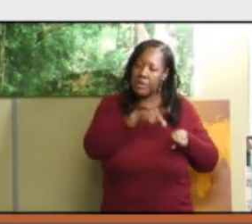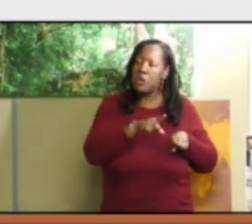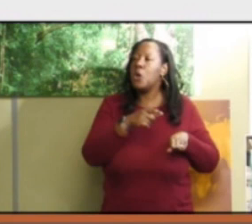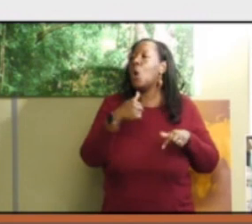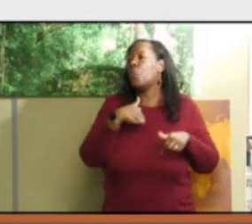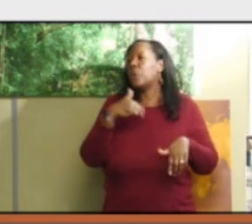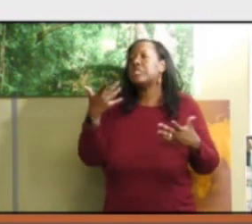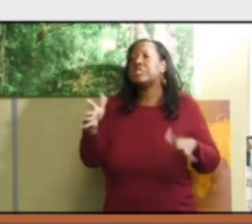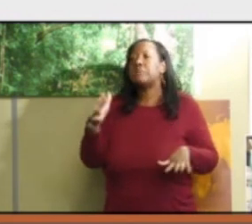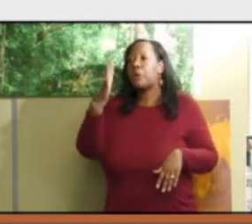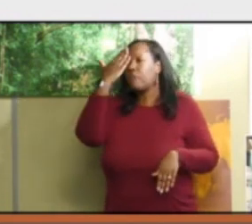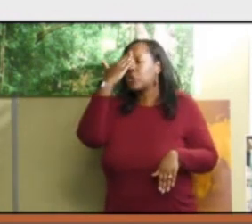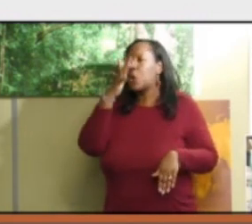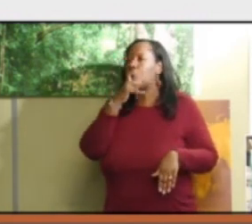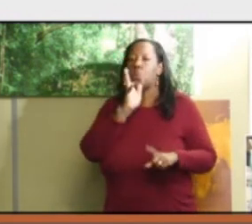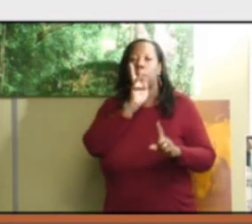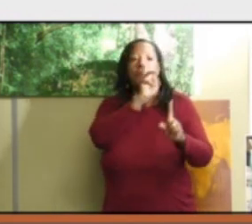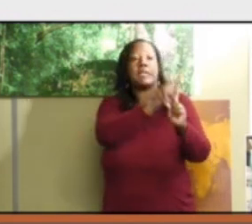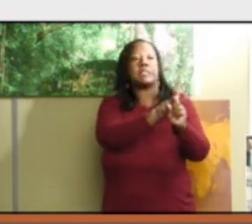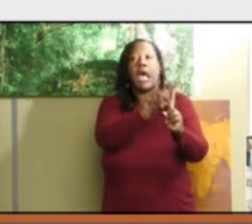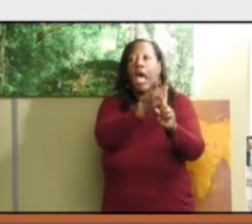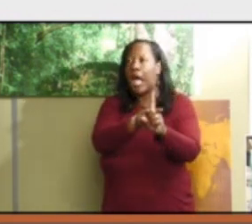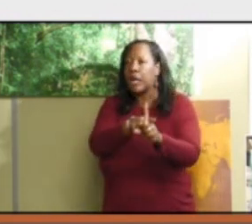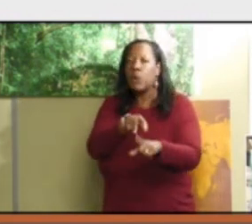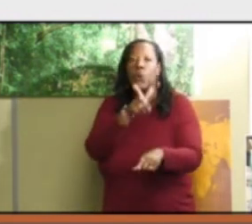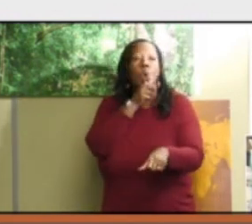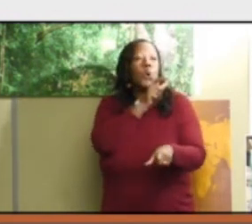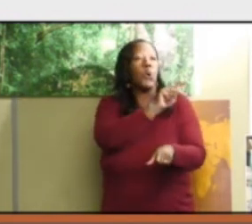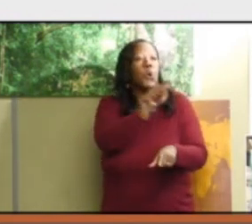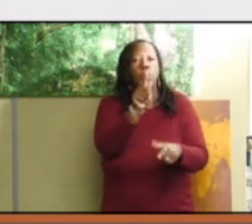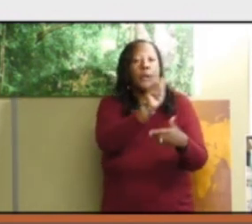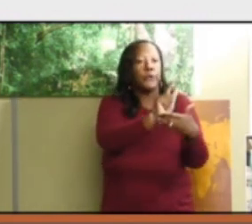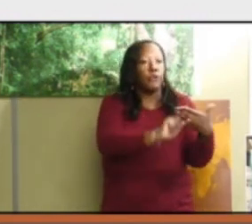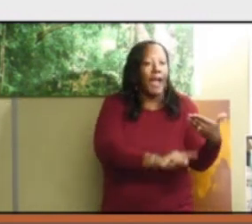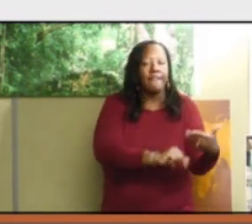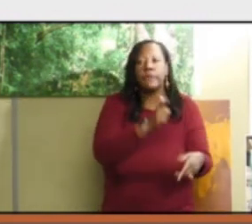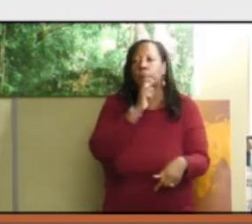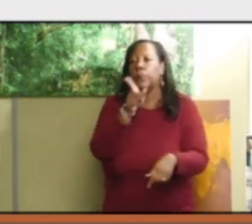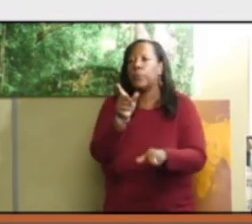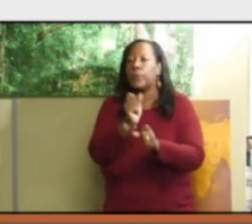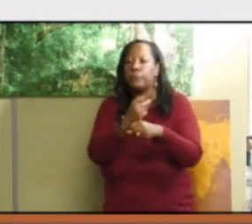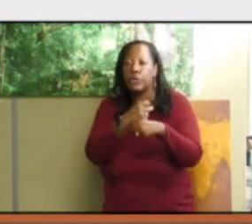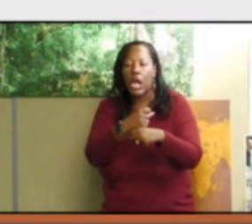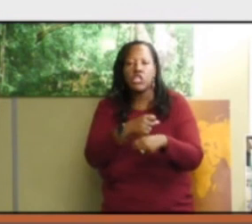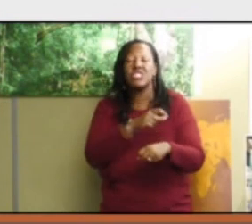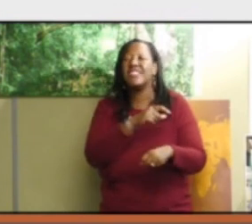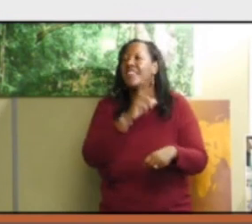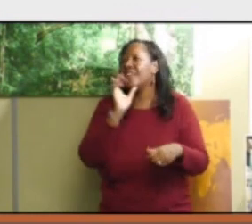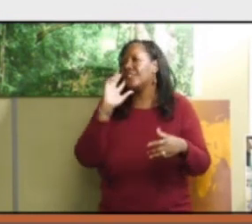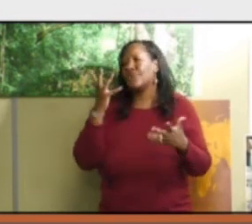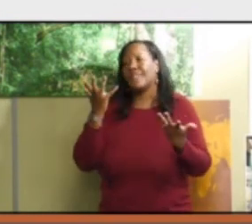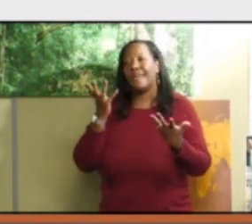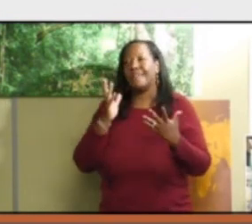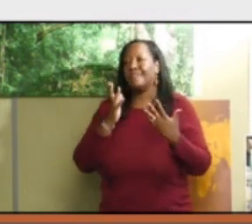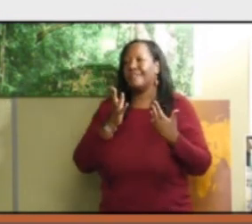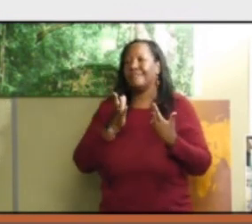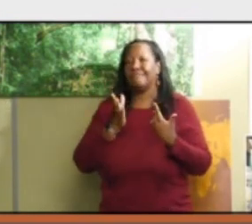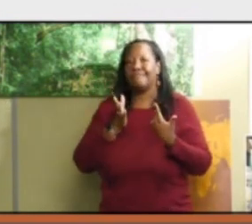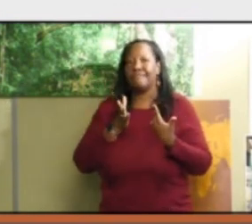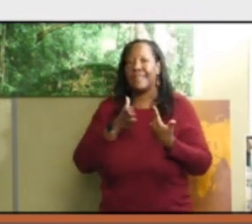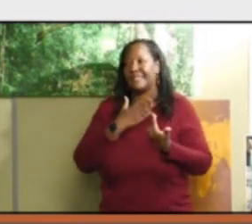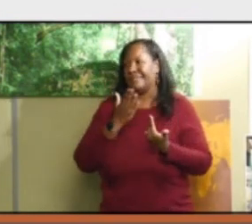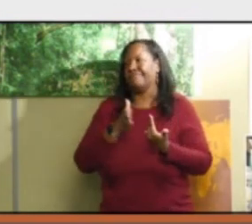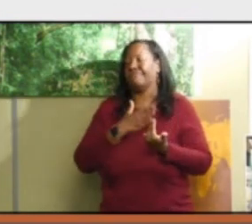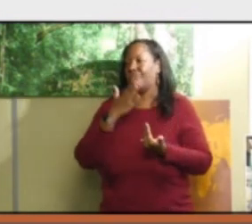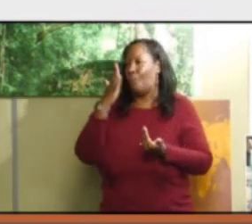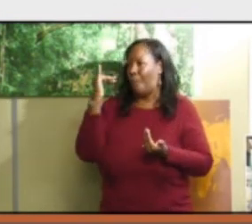work on them in our production shop, our graphic shop, or our design shop. And that makes it really good